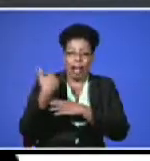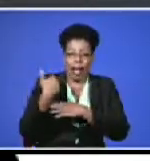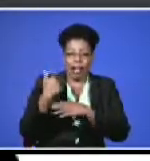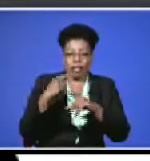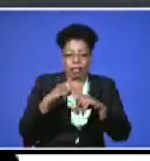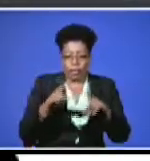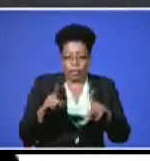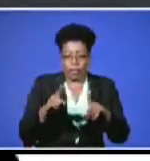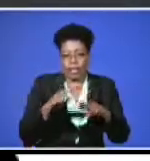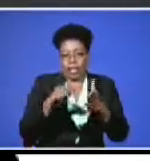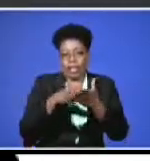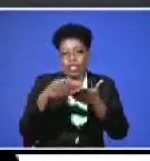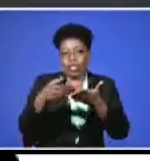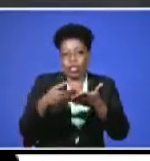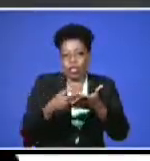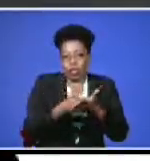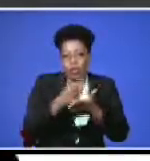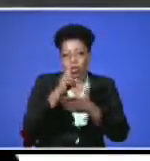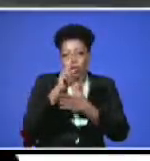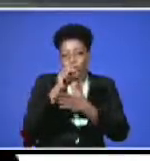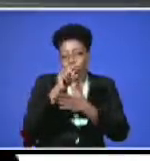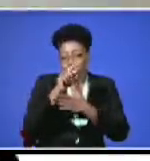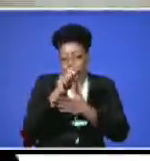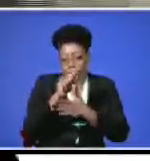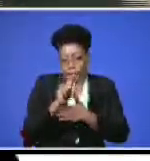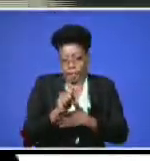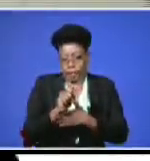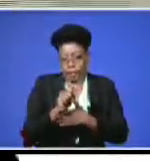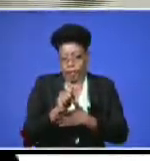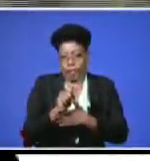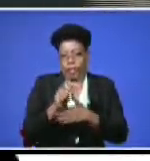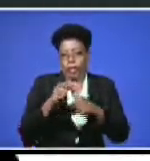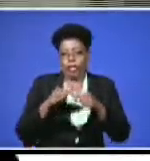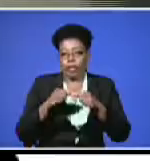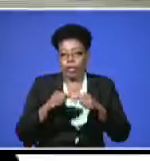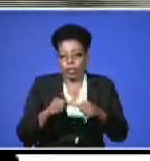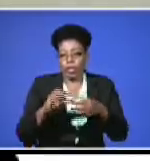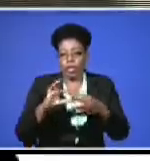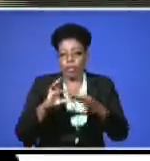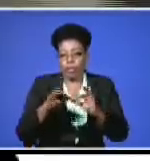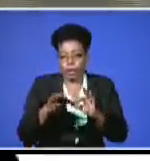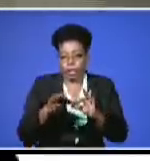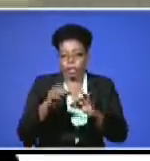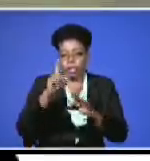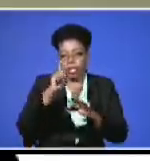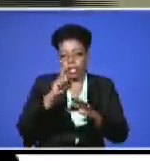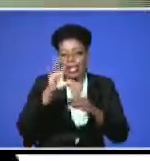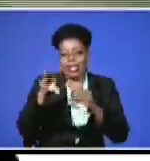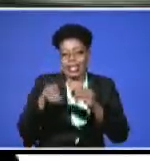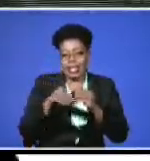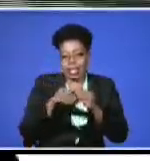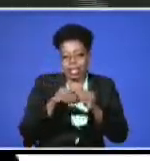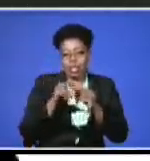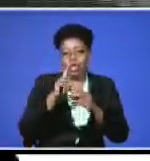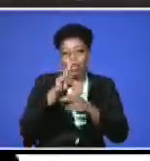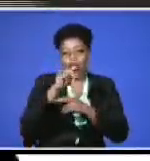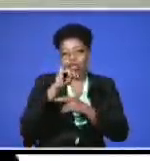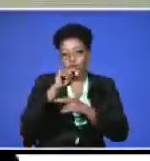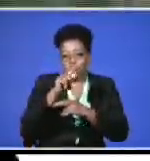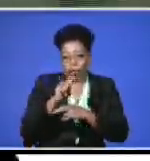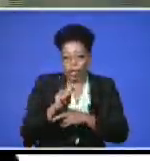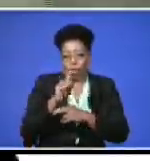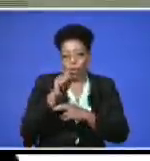250-ton unit is a temporary solution, Dr. Sands says a permanent fix will take an additional 2 units, another